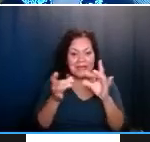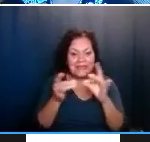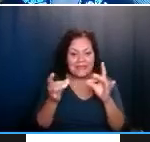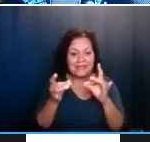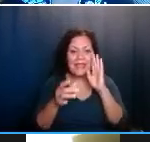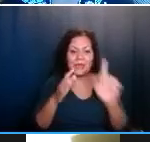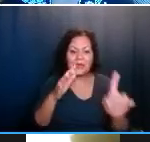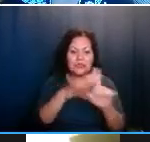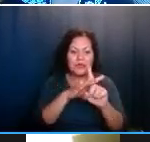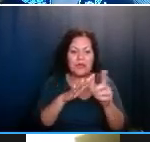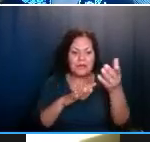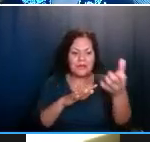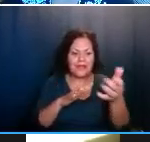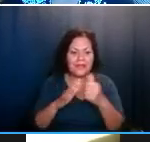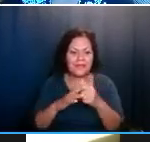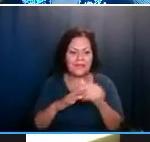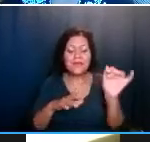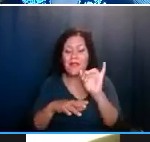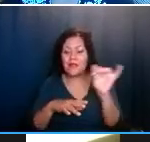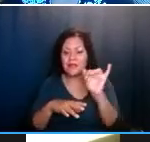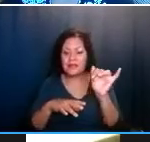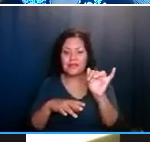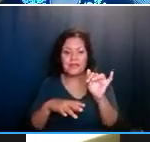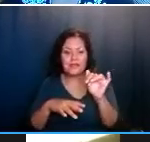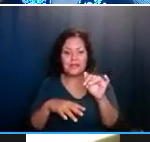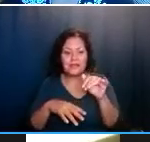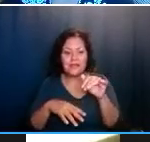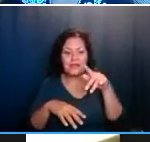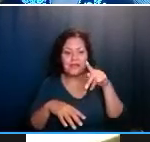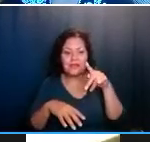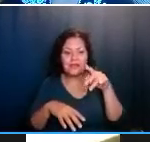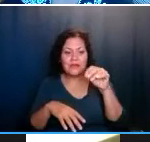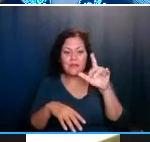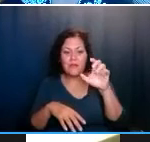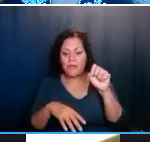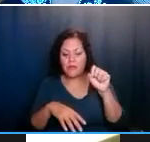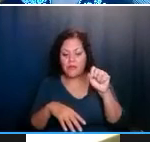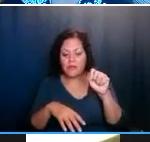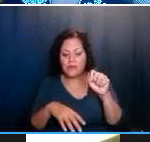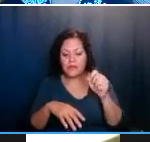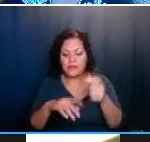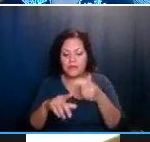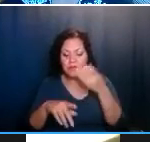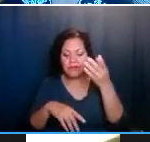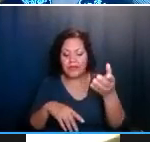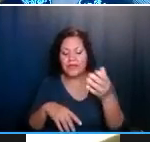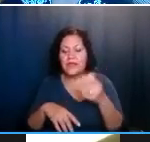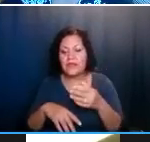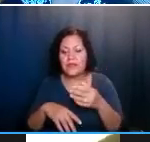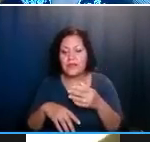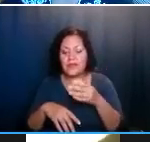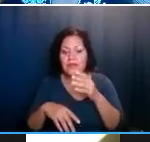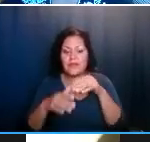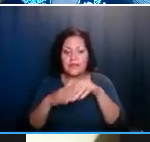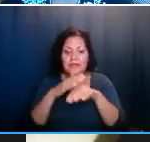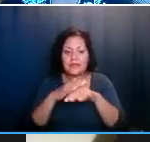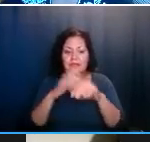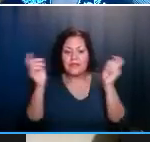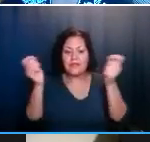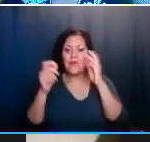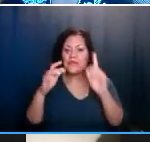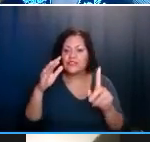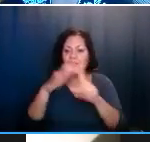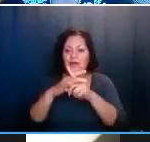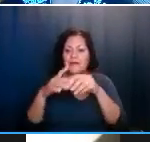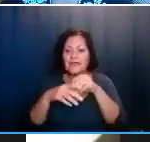here. Also, the polls that we have coming out from Accessibility Fest are going to appear in your messages, and we